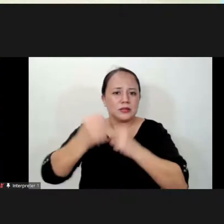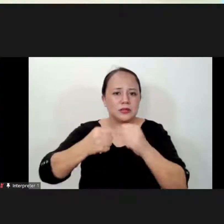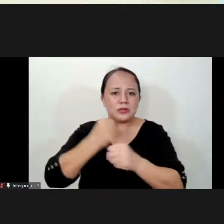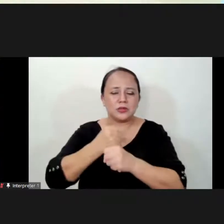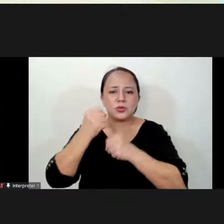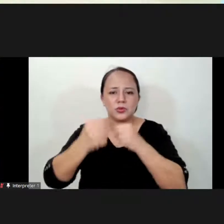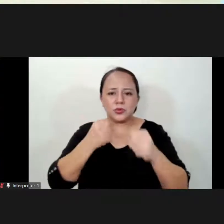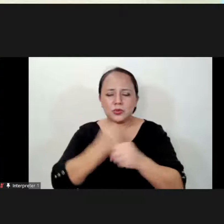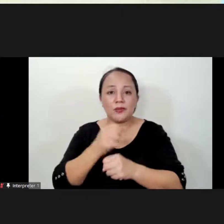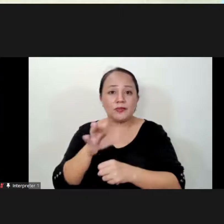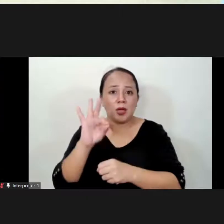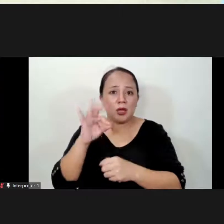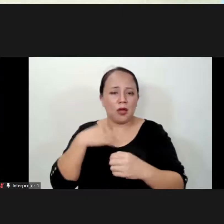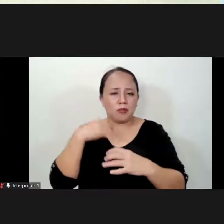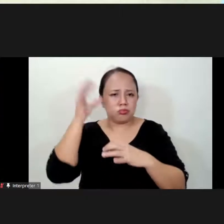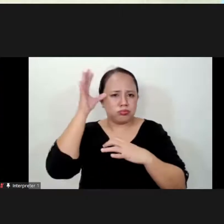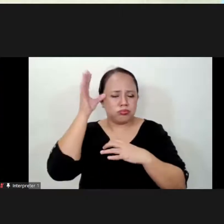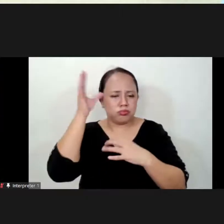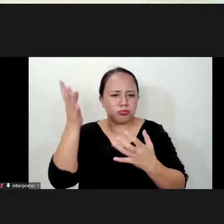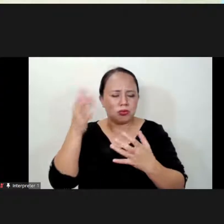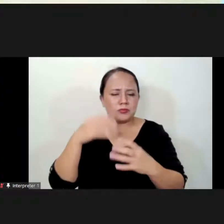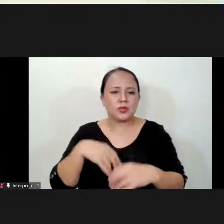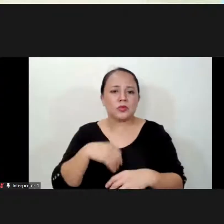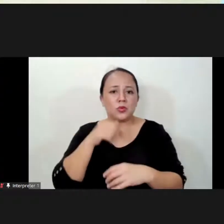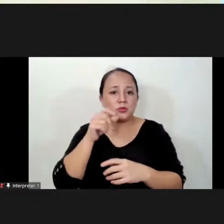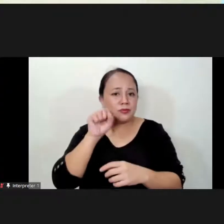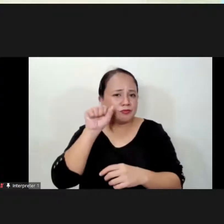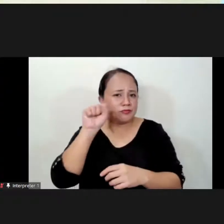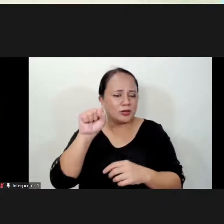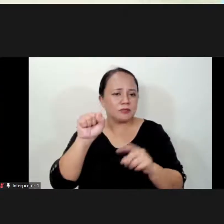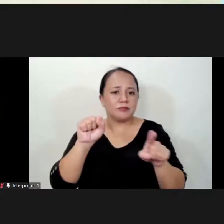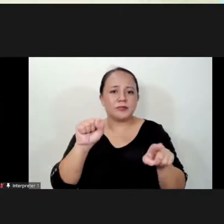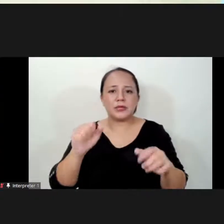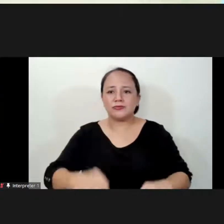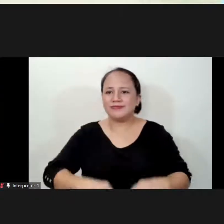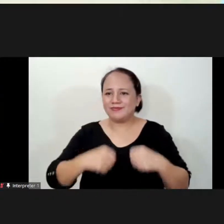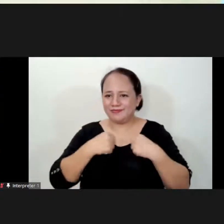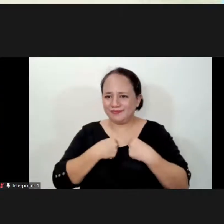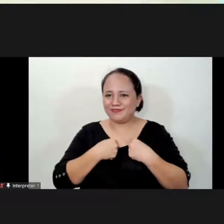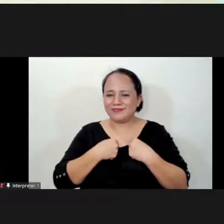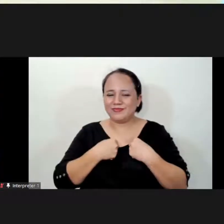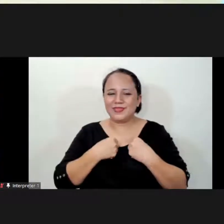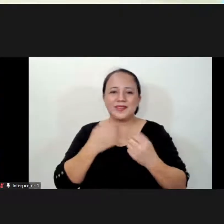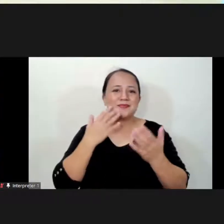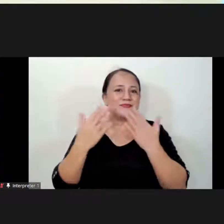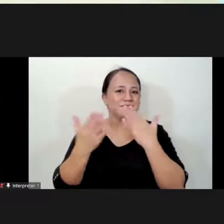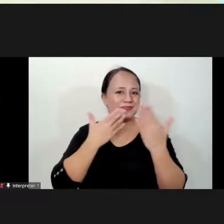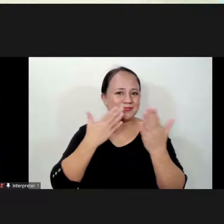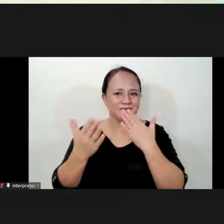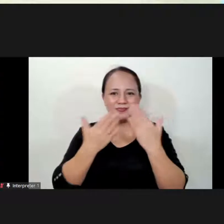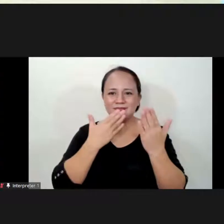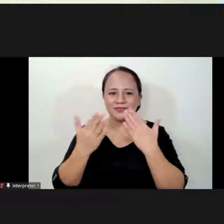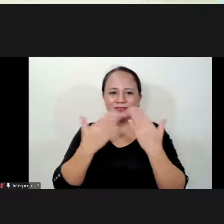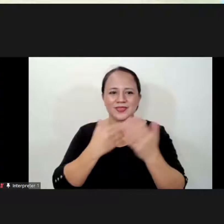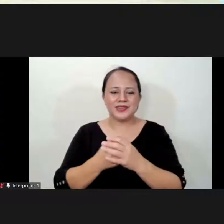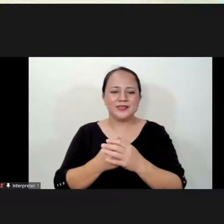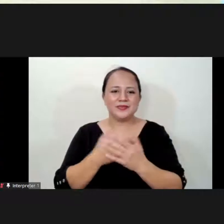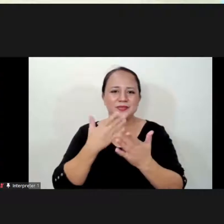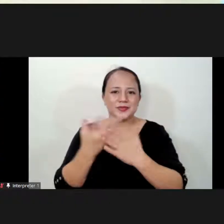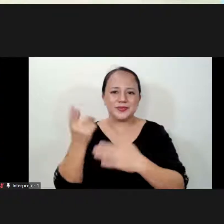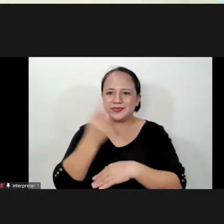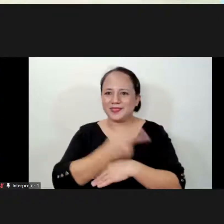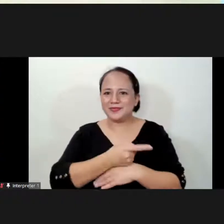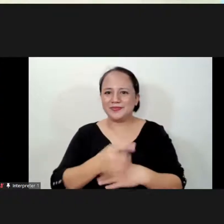diagnosed annually, not just in their fight, but to survive and thrive. Maraming salamat po, and have a good day, everyone.